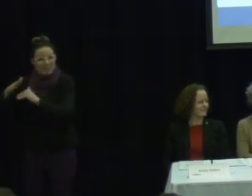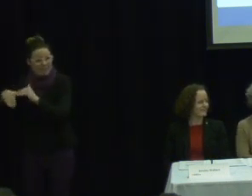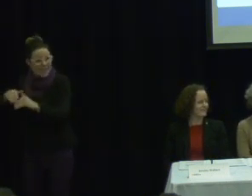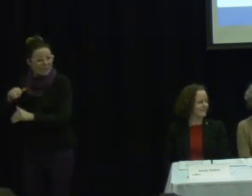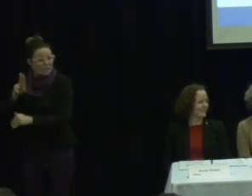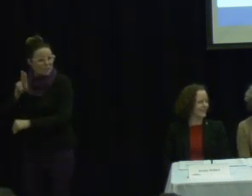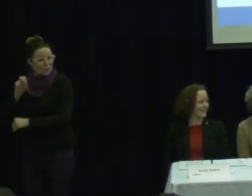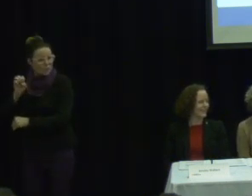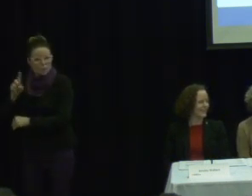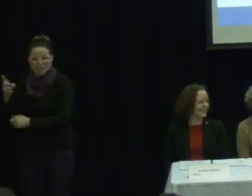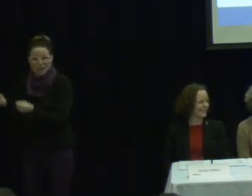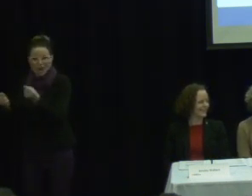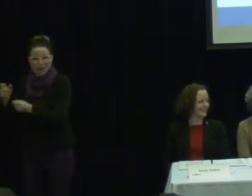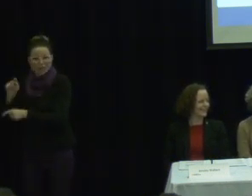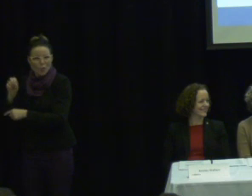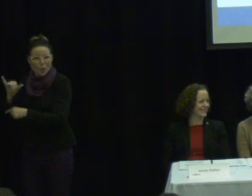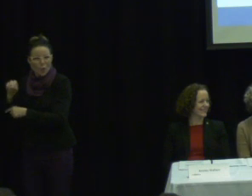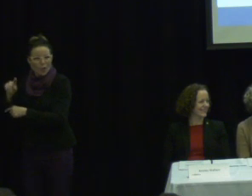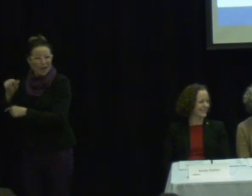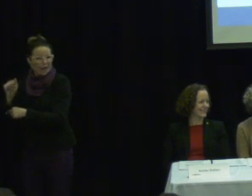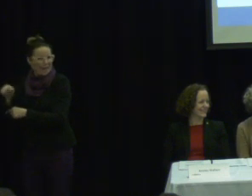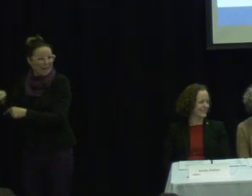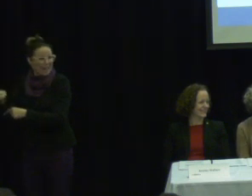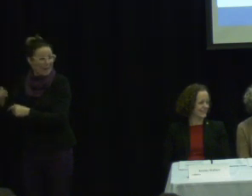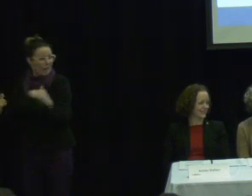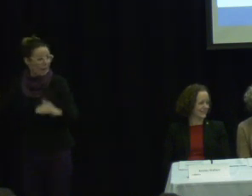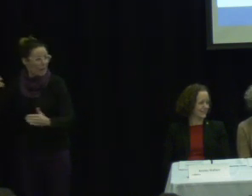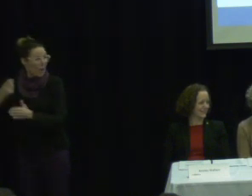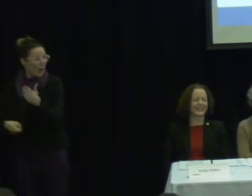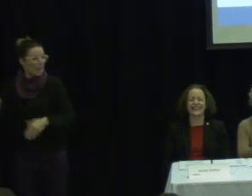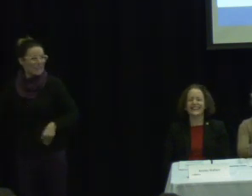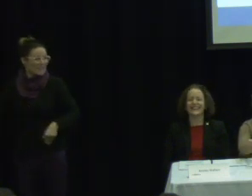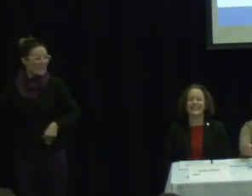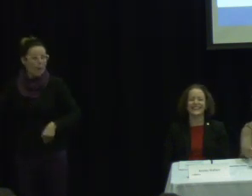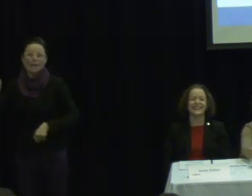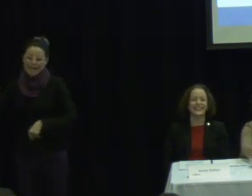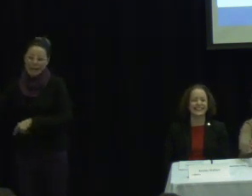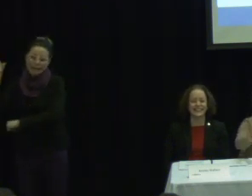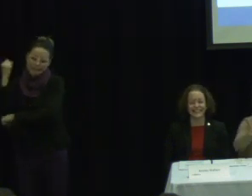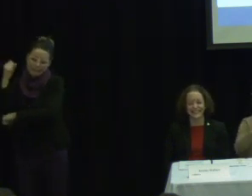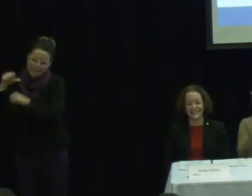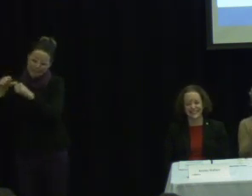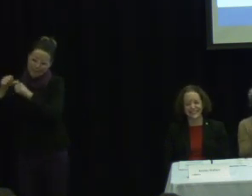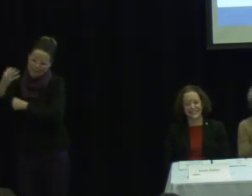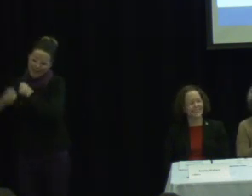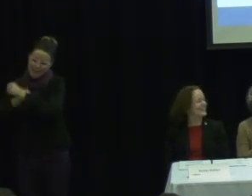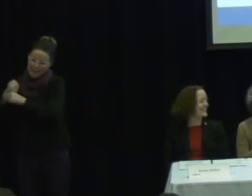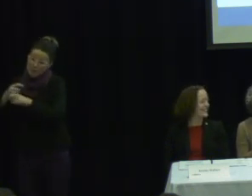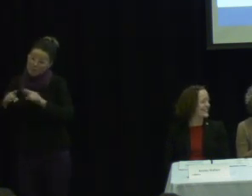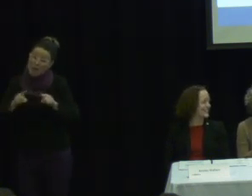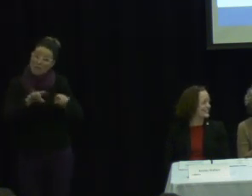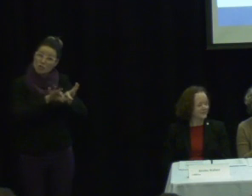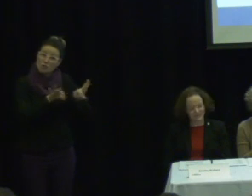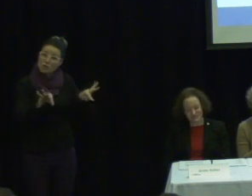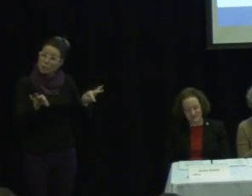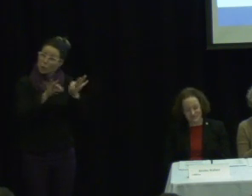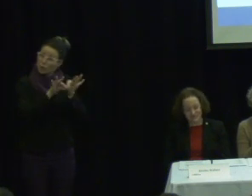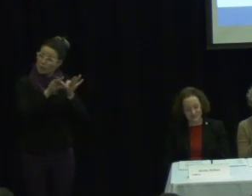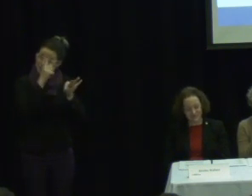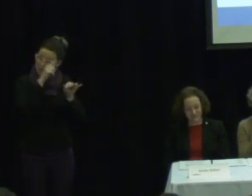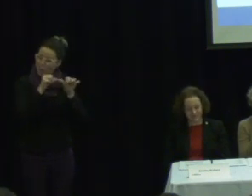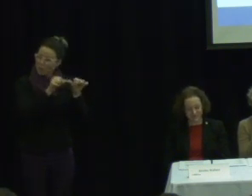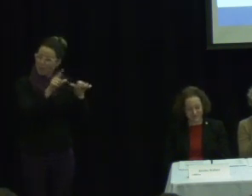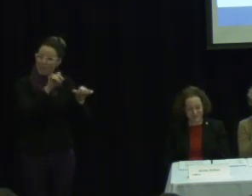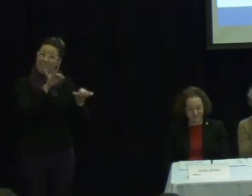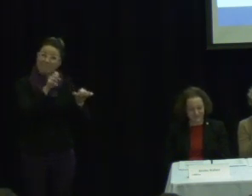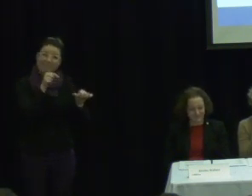Now, Toyotas tend to last a long time, but not as long as your college degree. What are the themes for next?